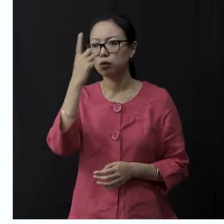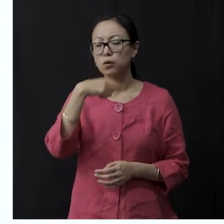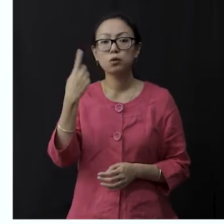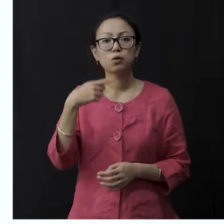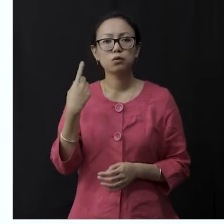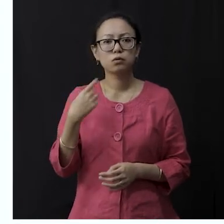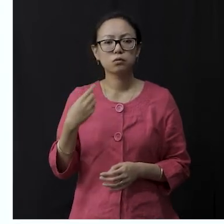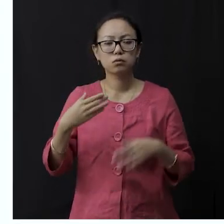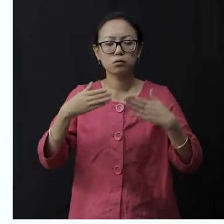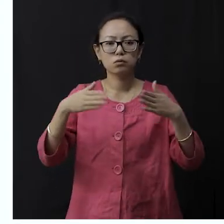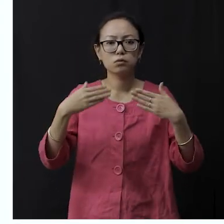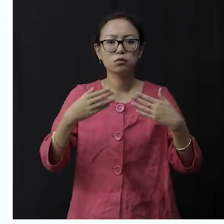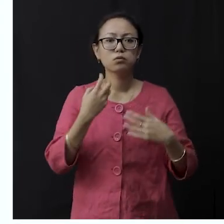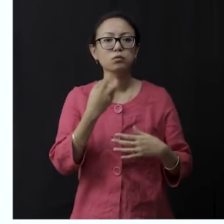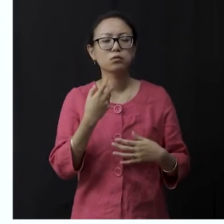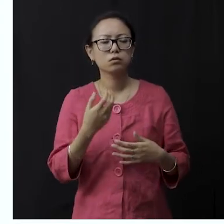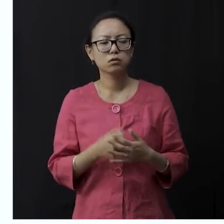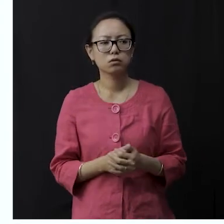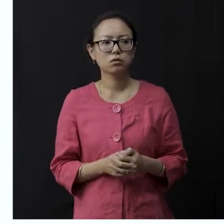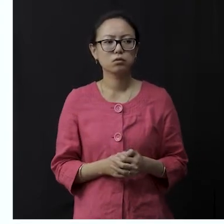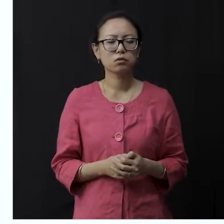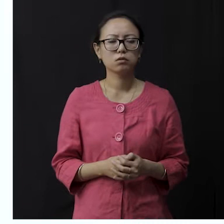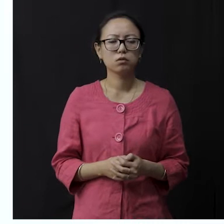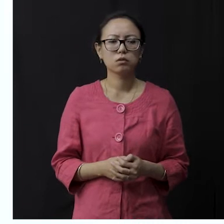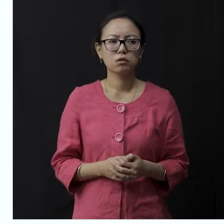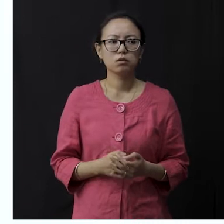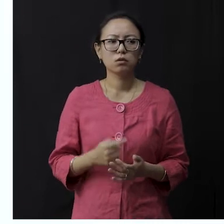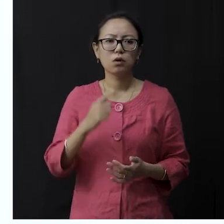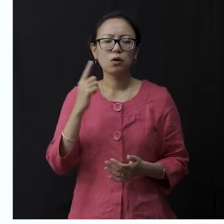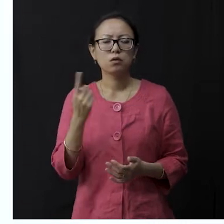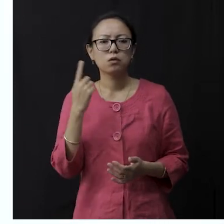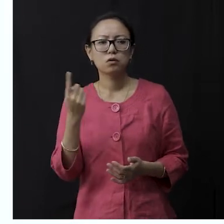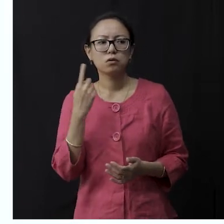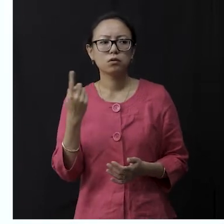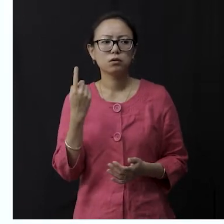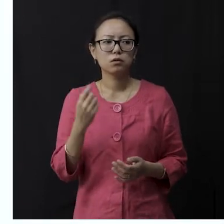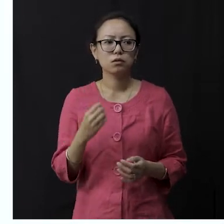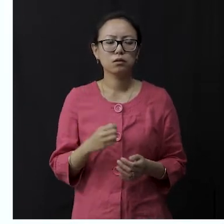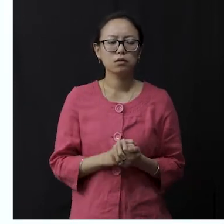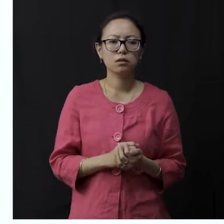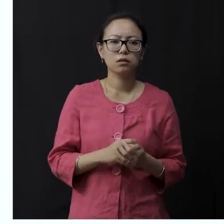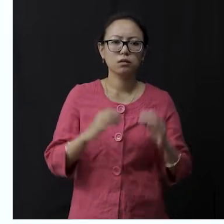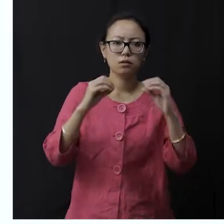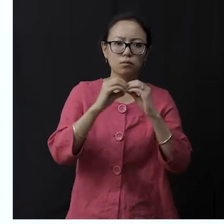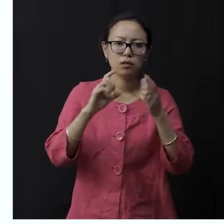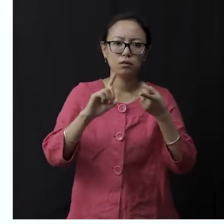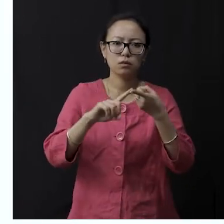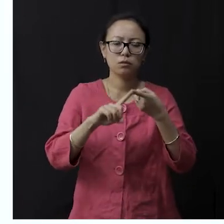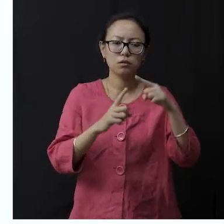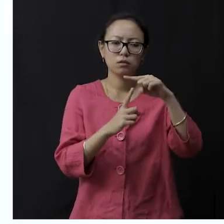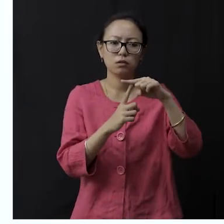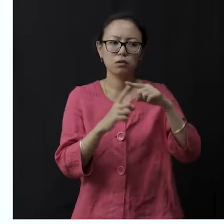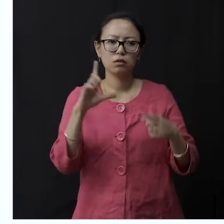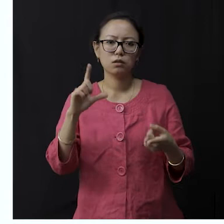out. Only the busy beetle tapping in the wall. Only from the